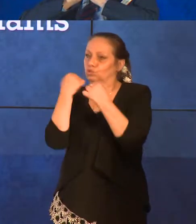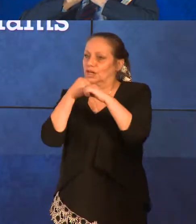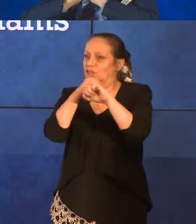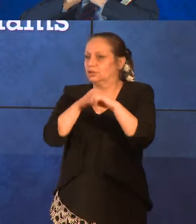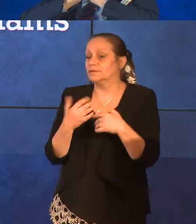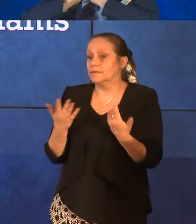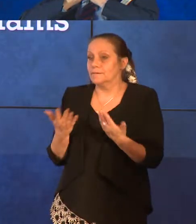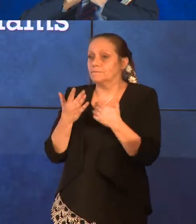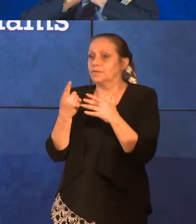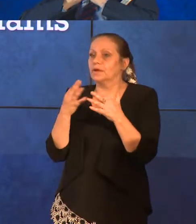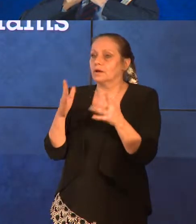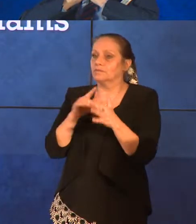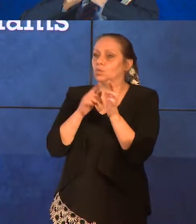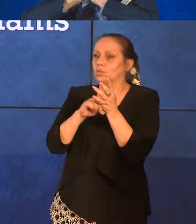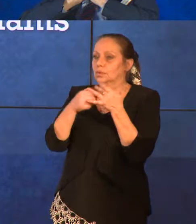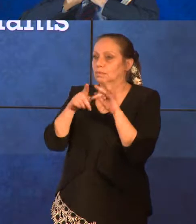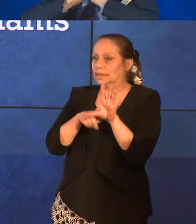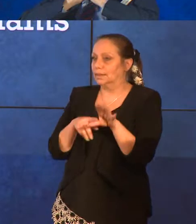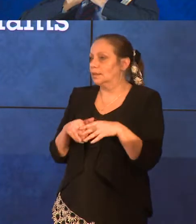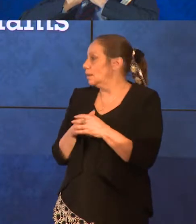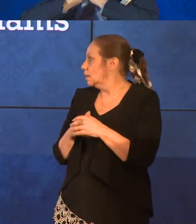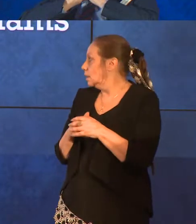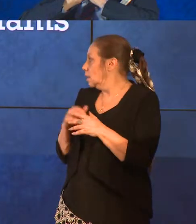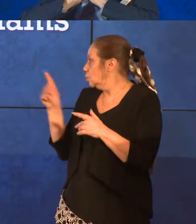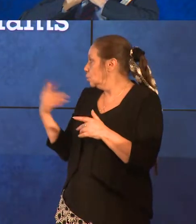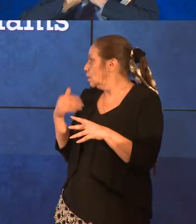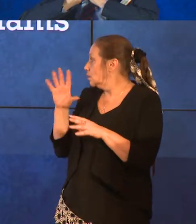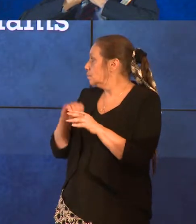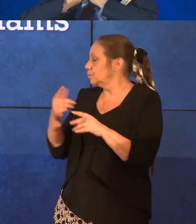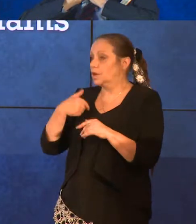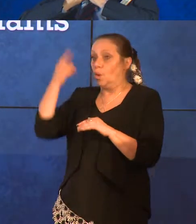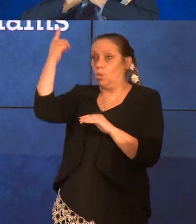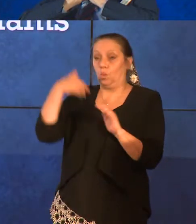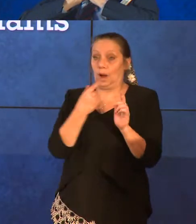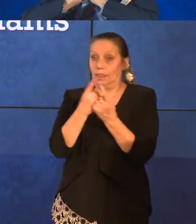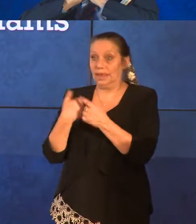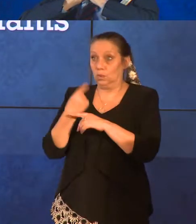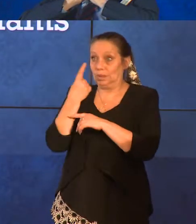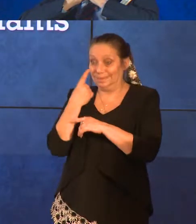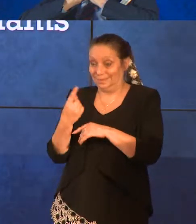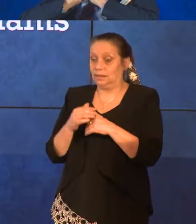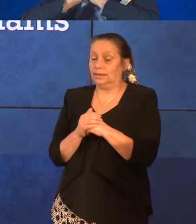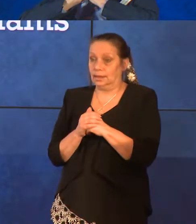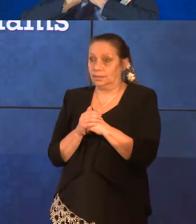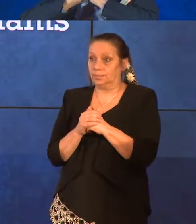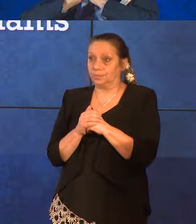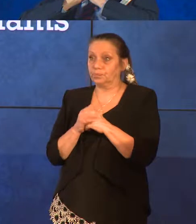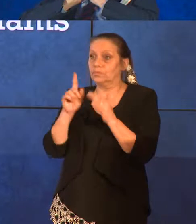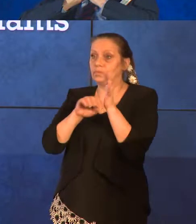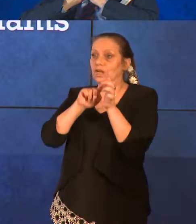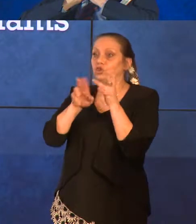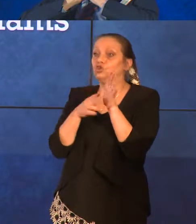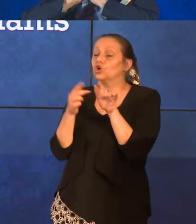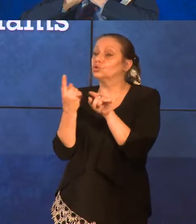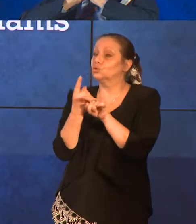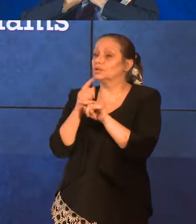course. Would you like to contribute? So one of the things that we're seeing, and John has touched on it